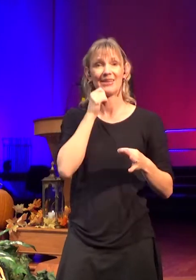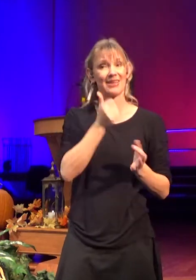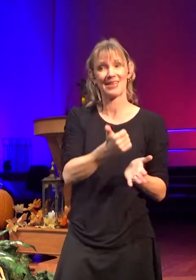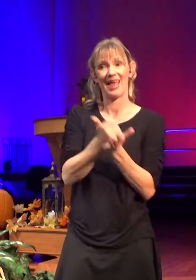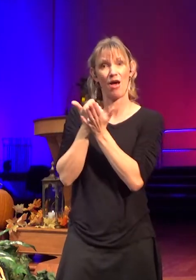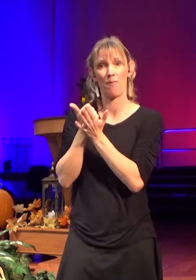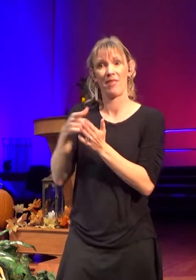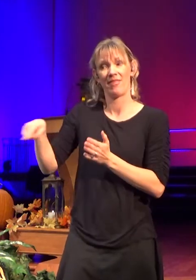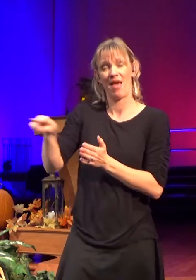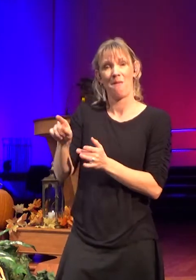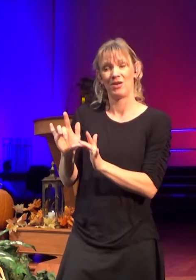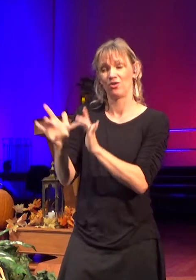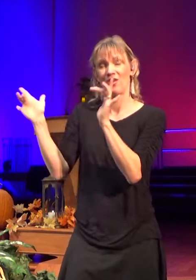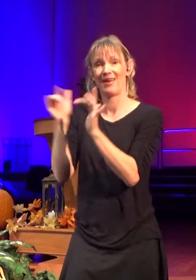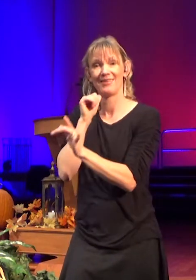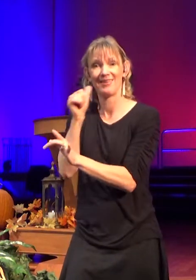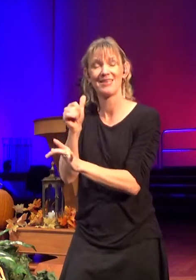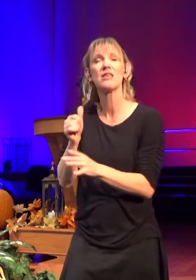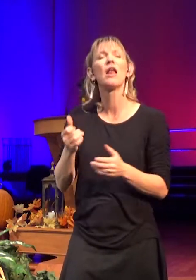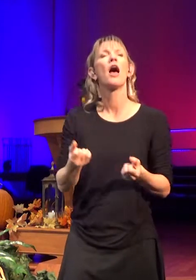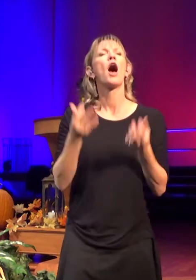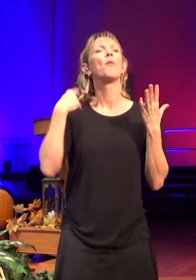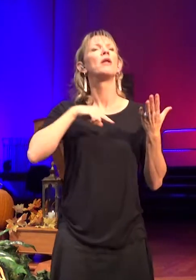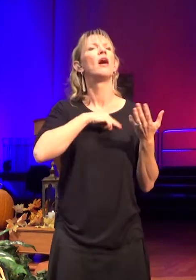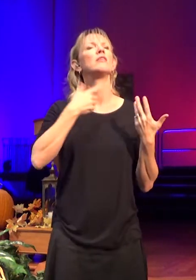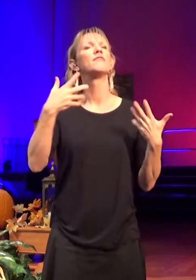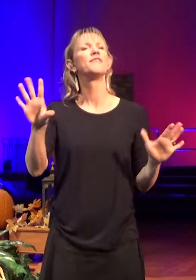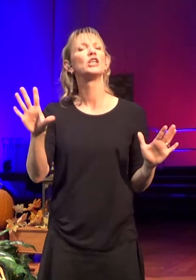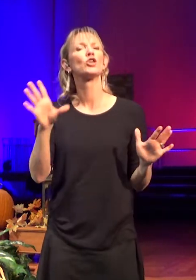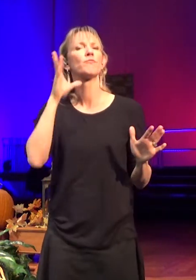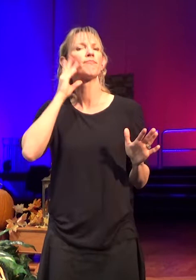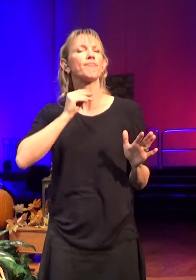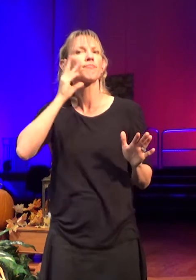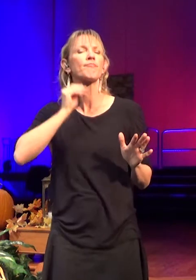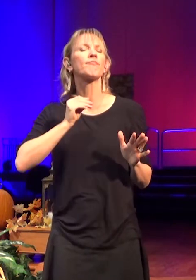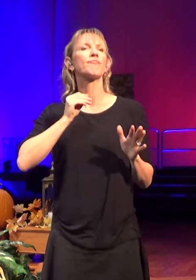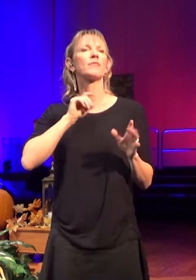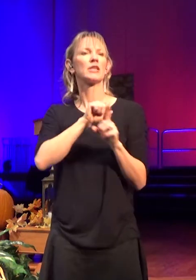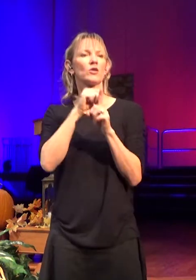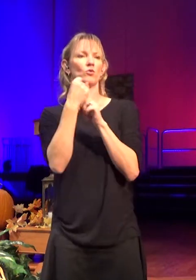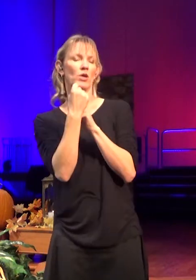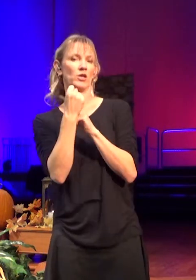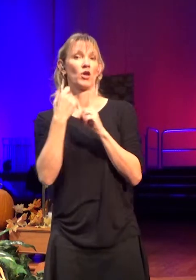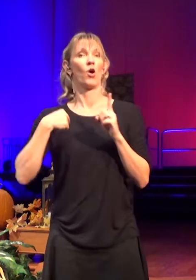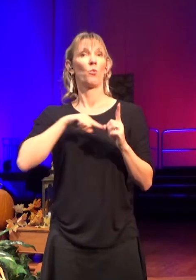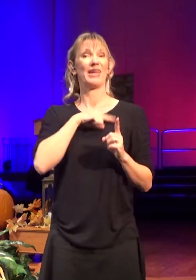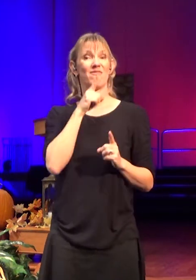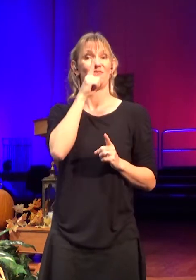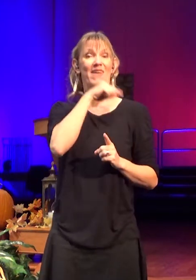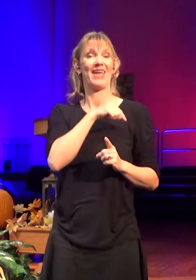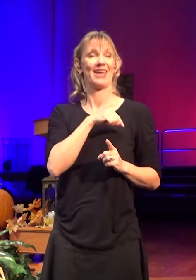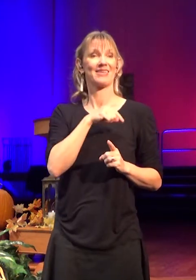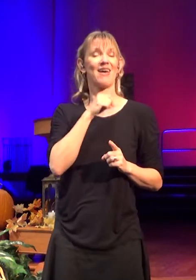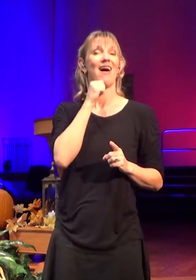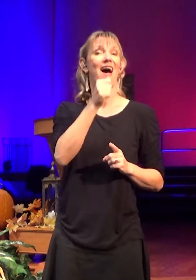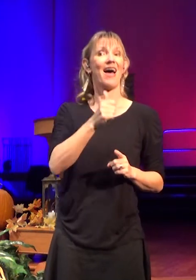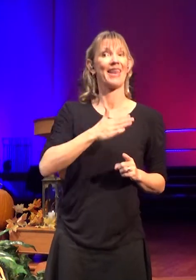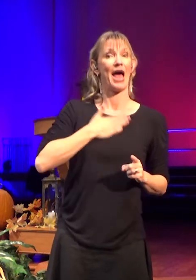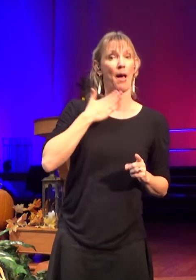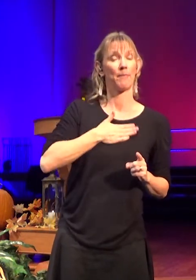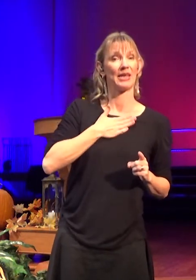Because I'll explain, it's not helping them shine at all. How many of us have been in a position where we have